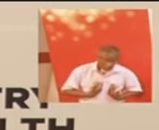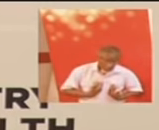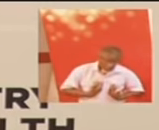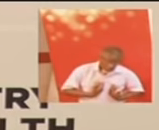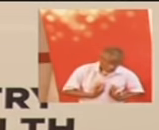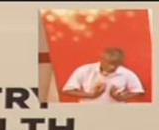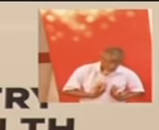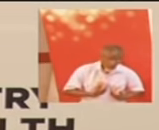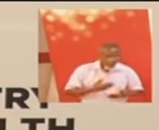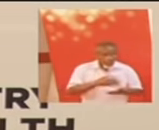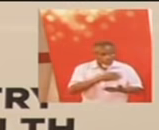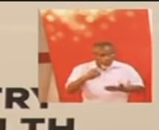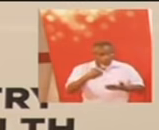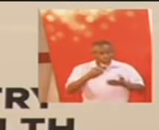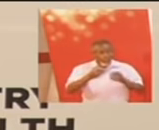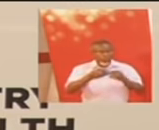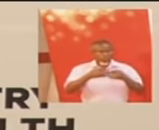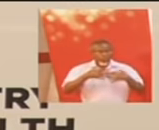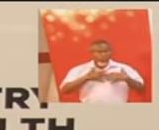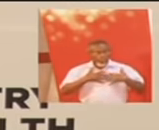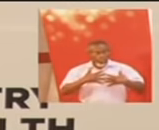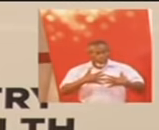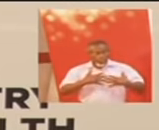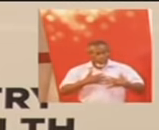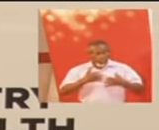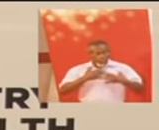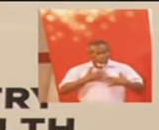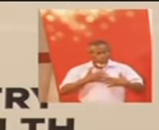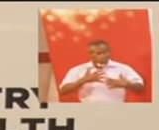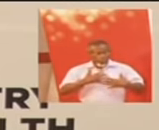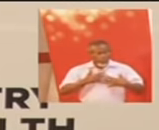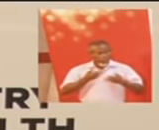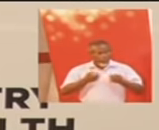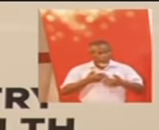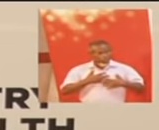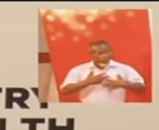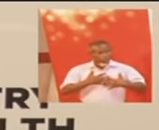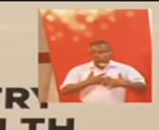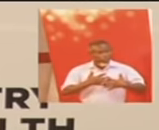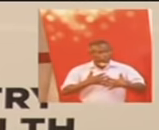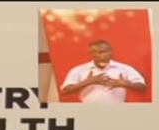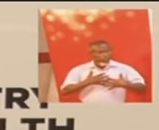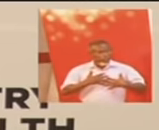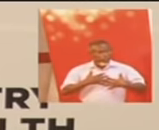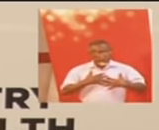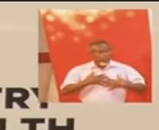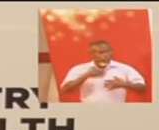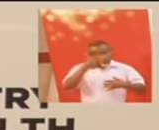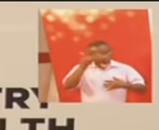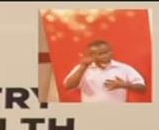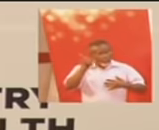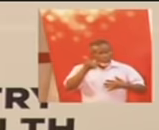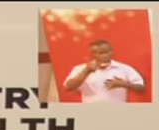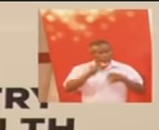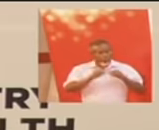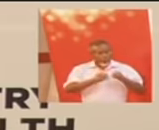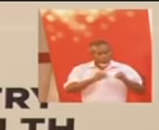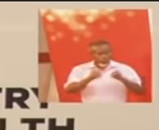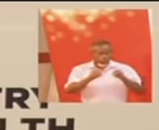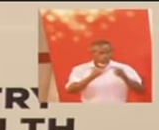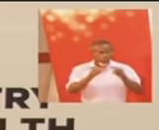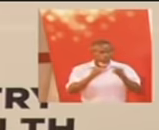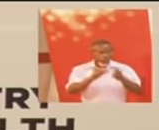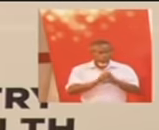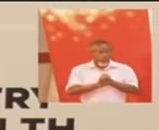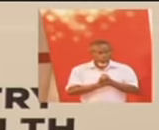thromboembolic events as a result of COVID, or because they had pre-existing conditions which were worsened from COVID, for example,